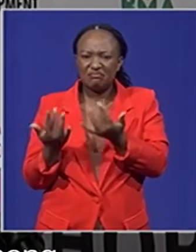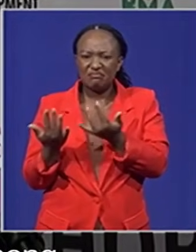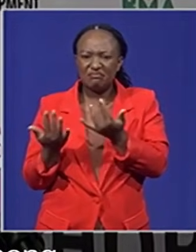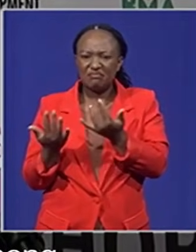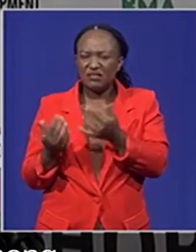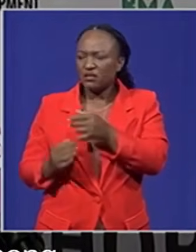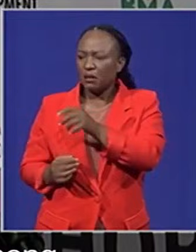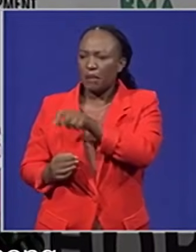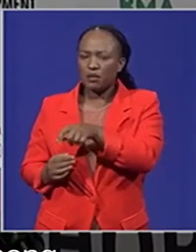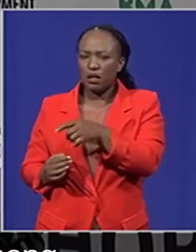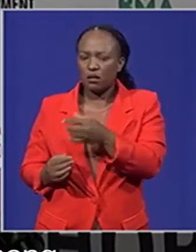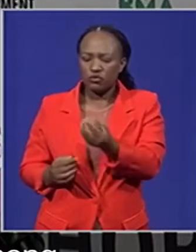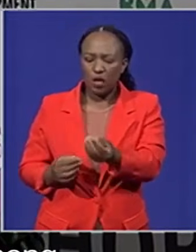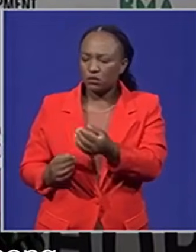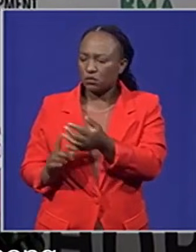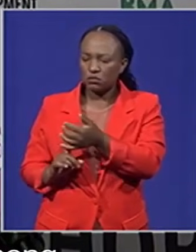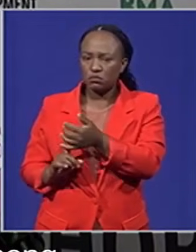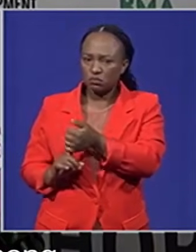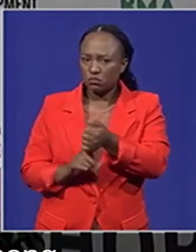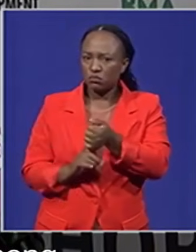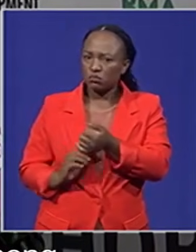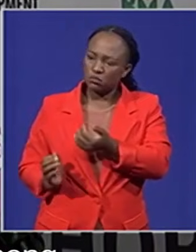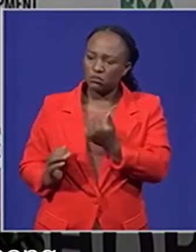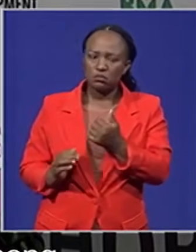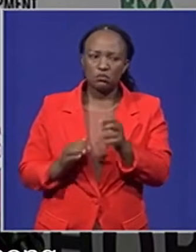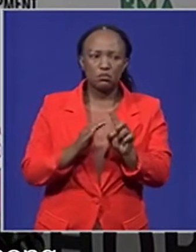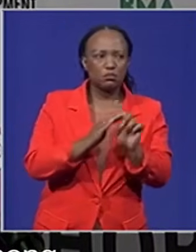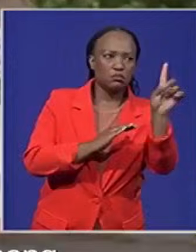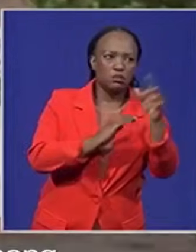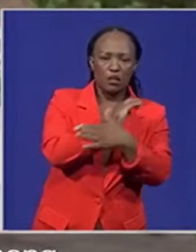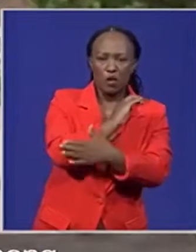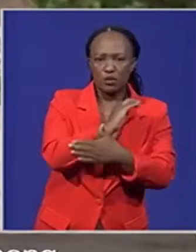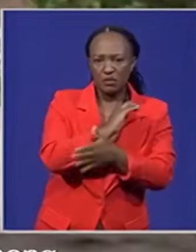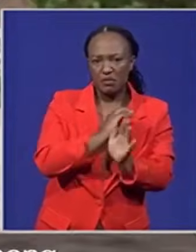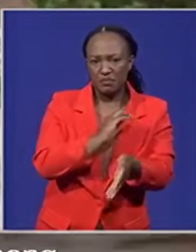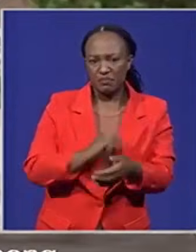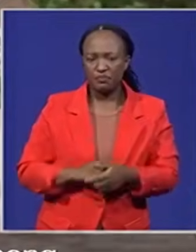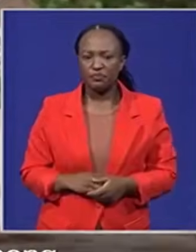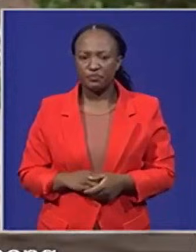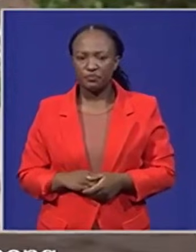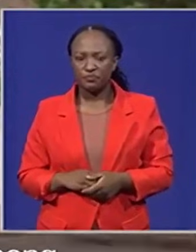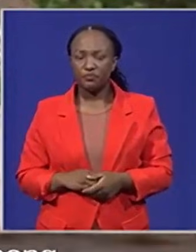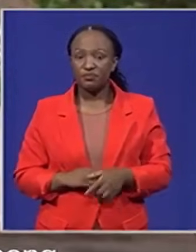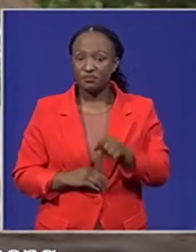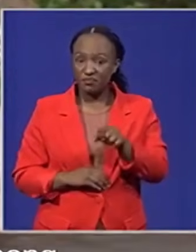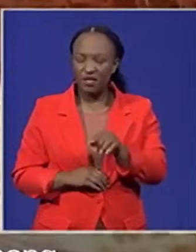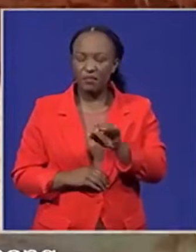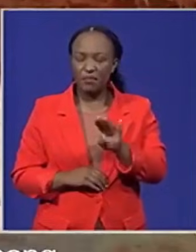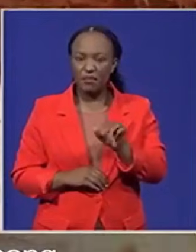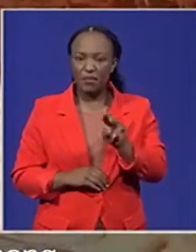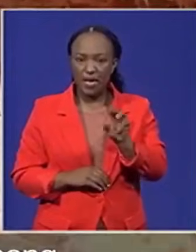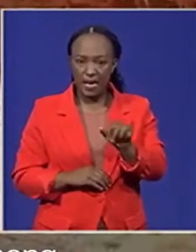some individual kidnapping a child and having to exit the child out of the country. Kgoro ya merero ya selegae le batlhankedi